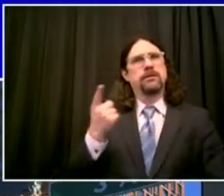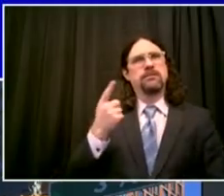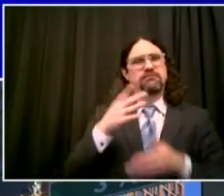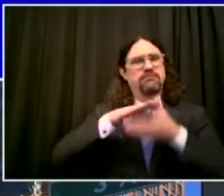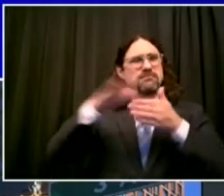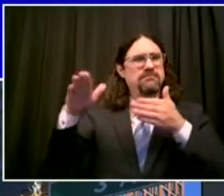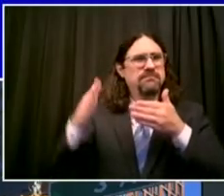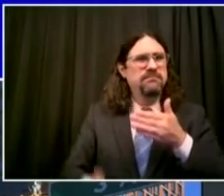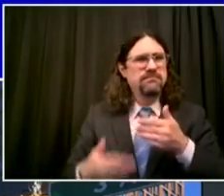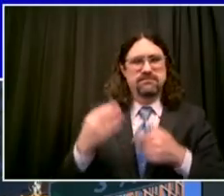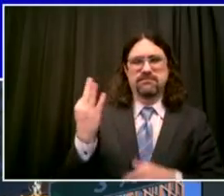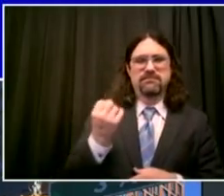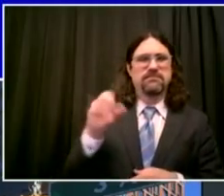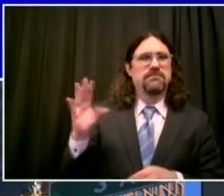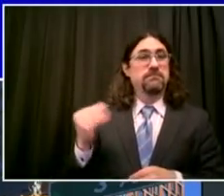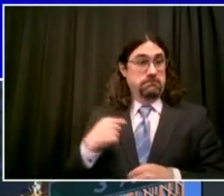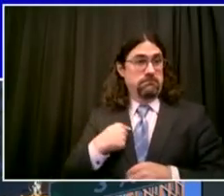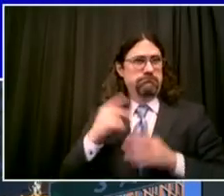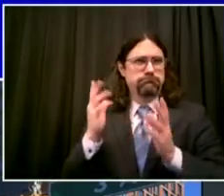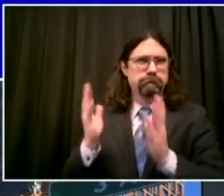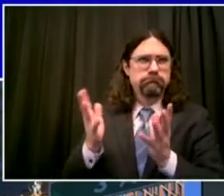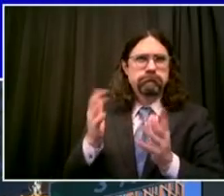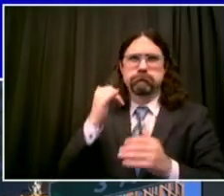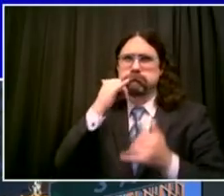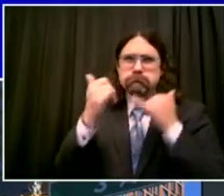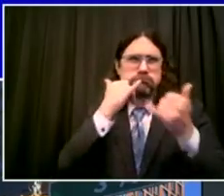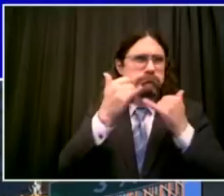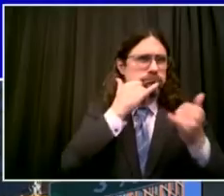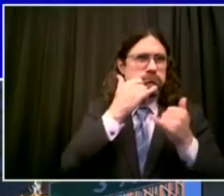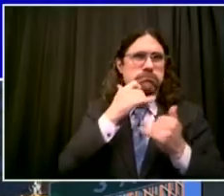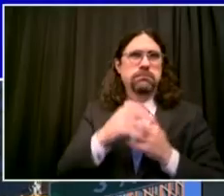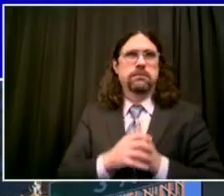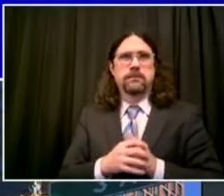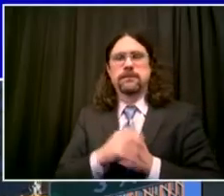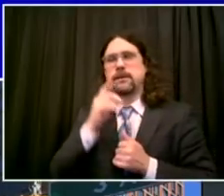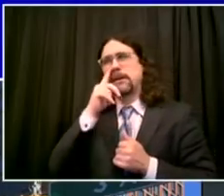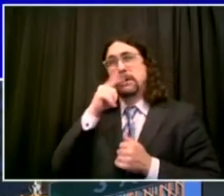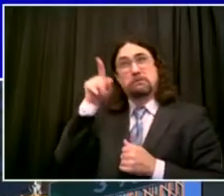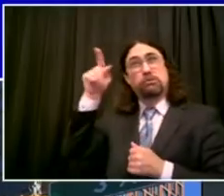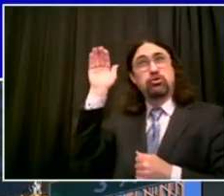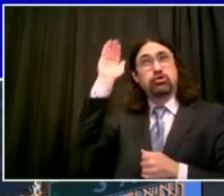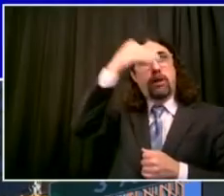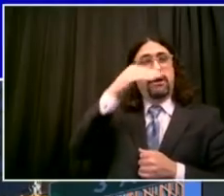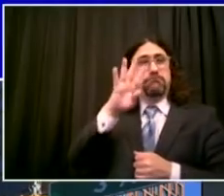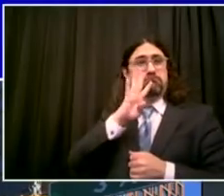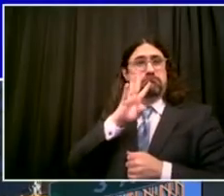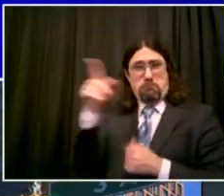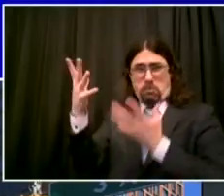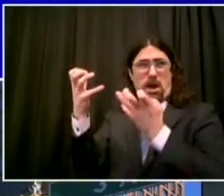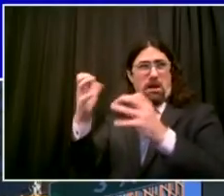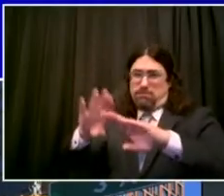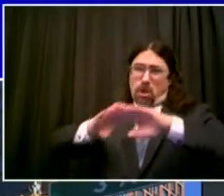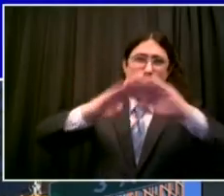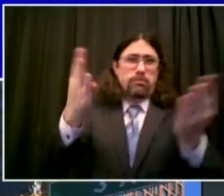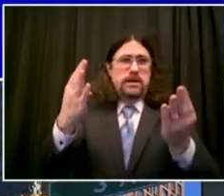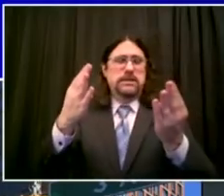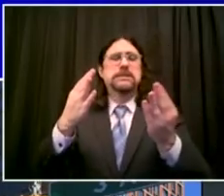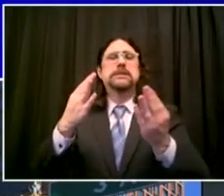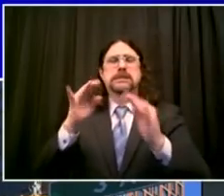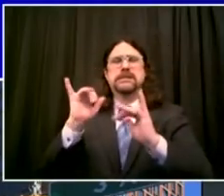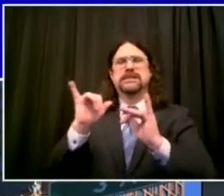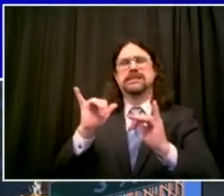together and we'll try in every way to help people through the immediate situation and look for